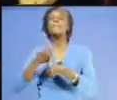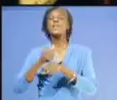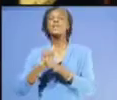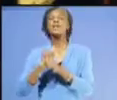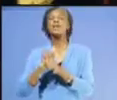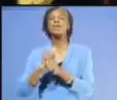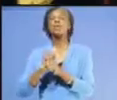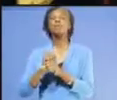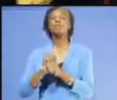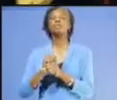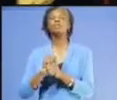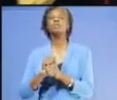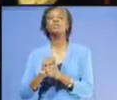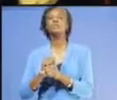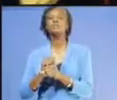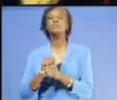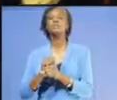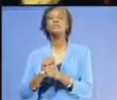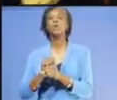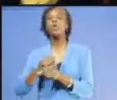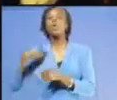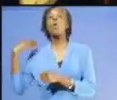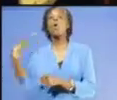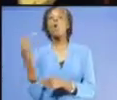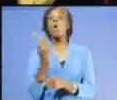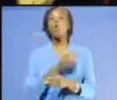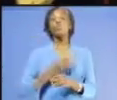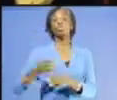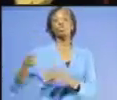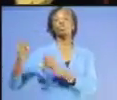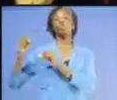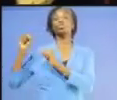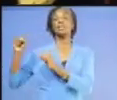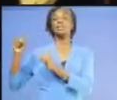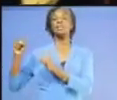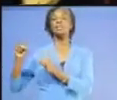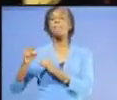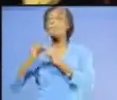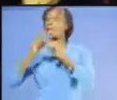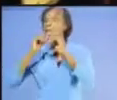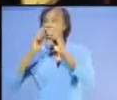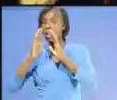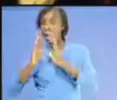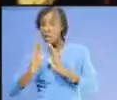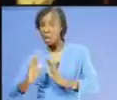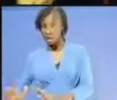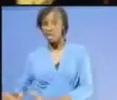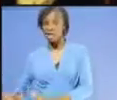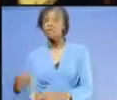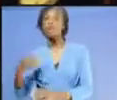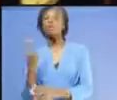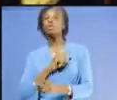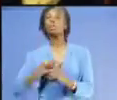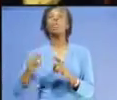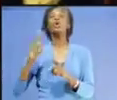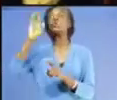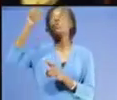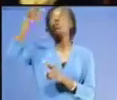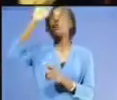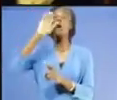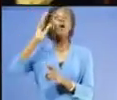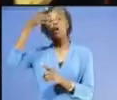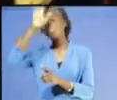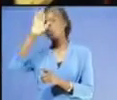you will never leave. Our strength may leave us, but you will never leave.